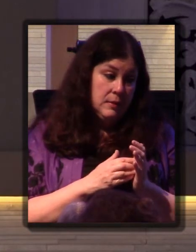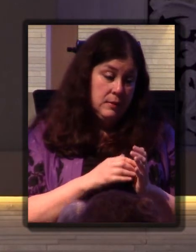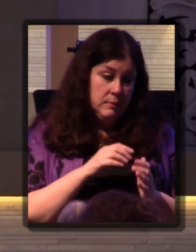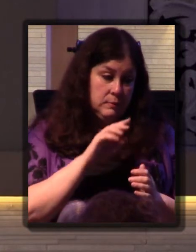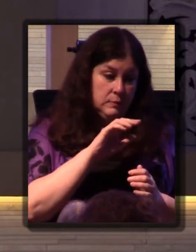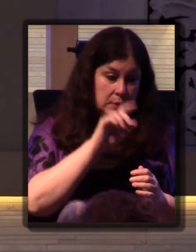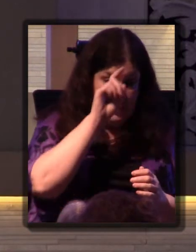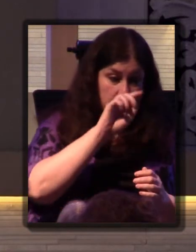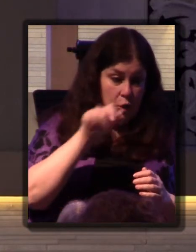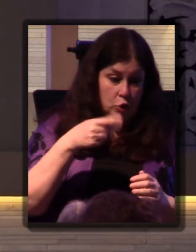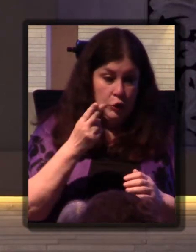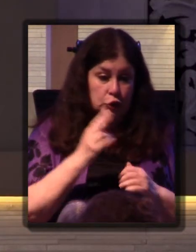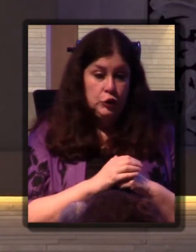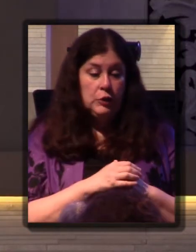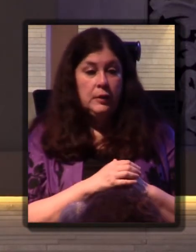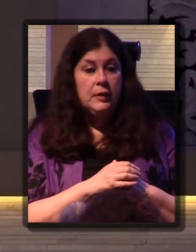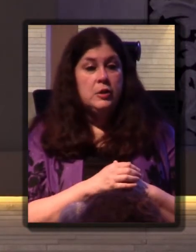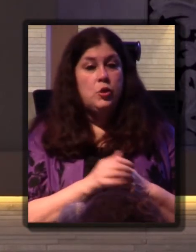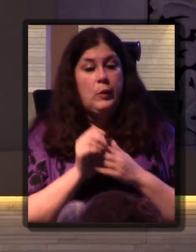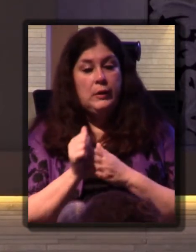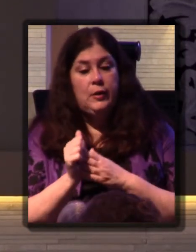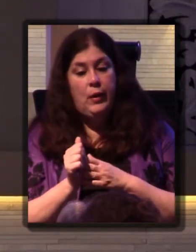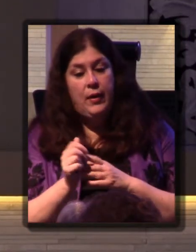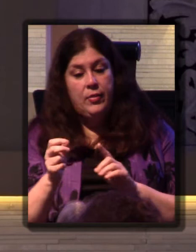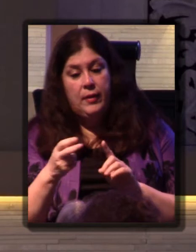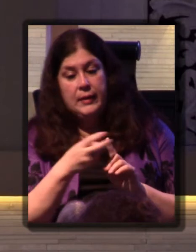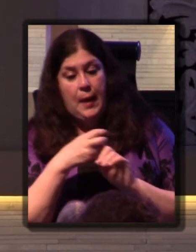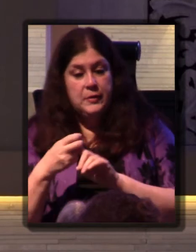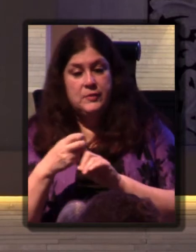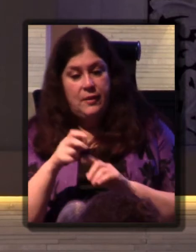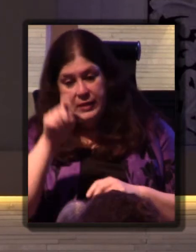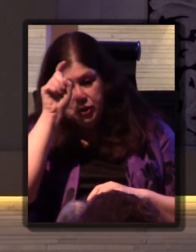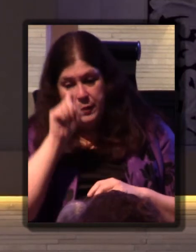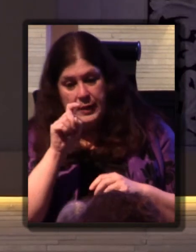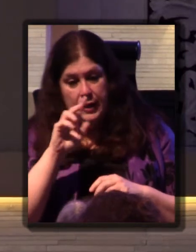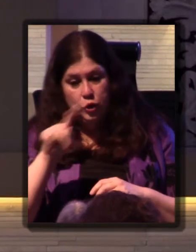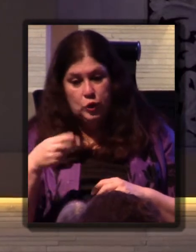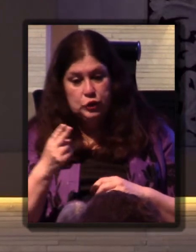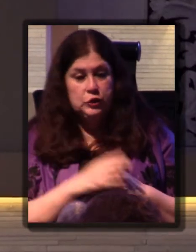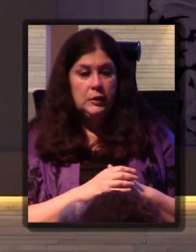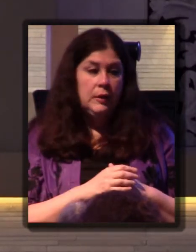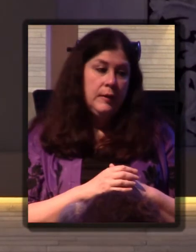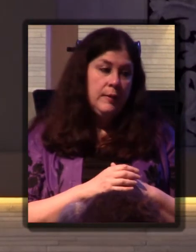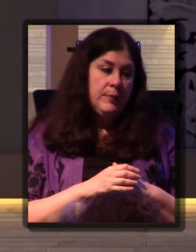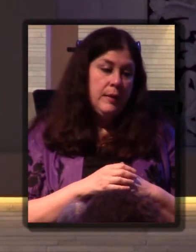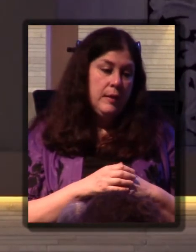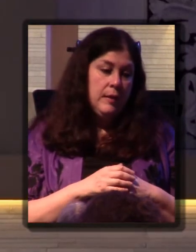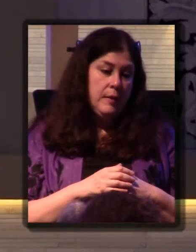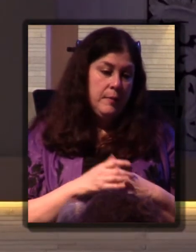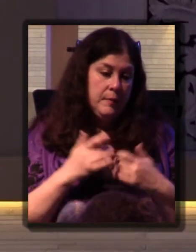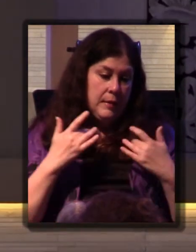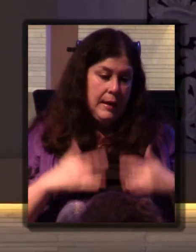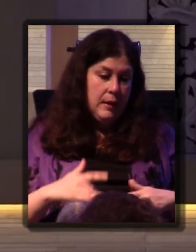Egypt and Cush. So the king of Assyria will lead away the captives of Egypt and the exiles of Cush, young and old,